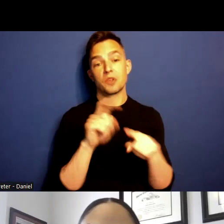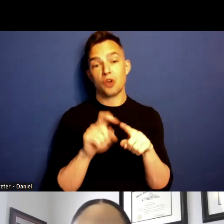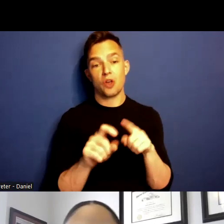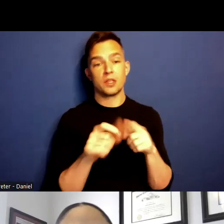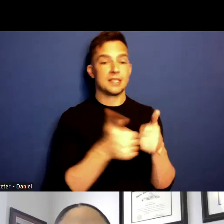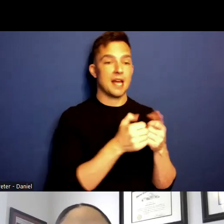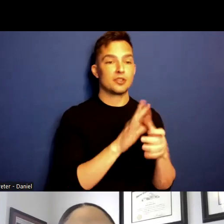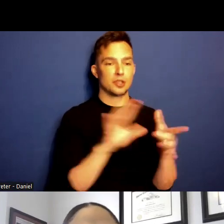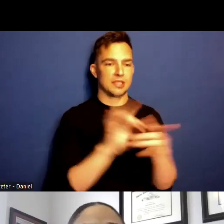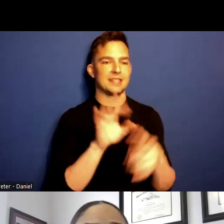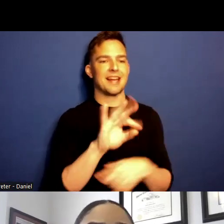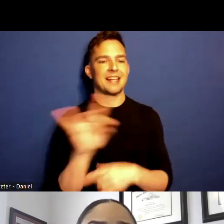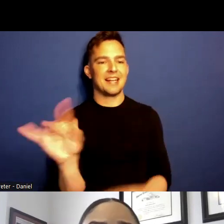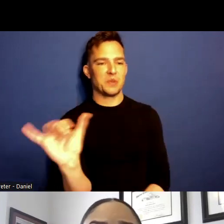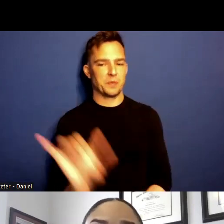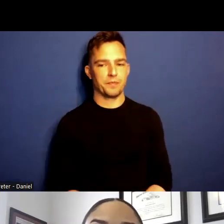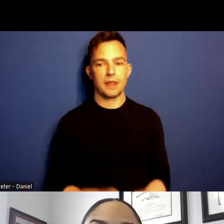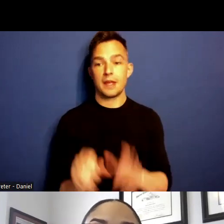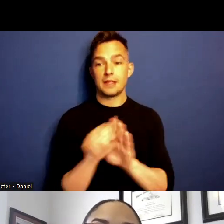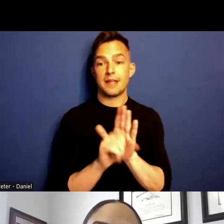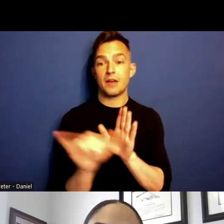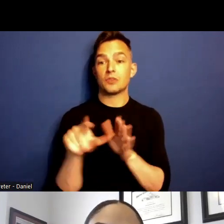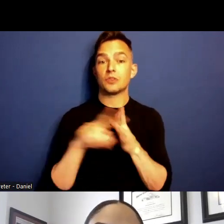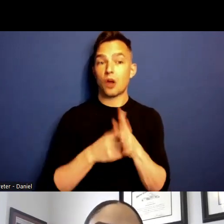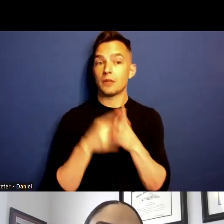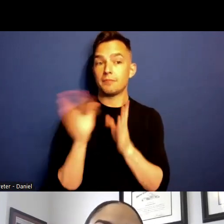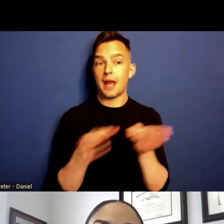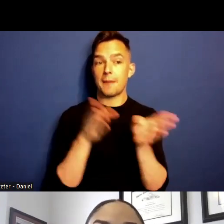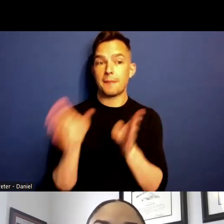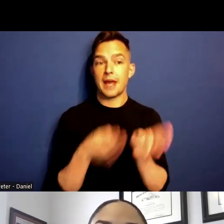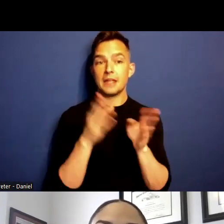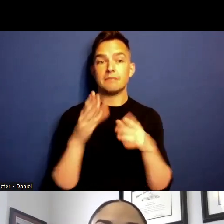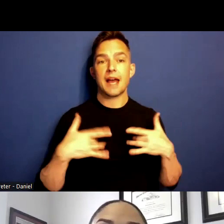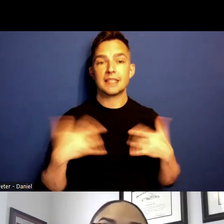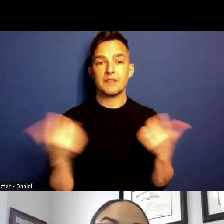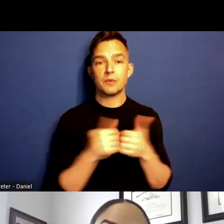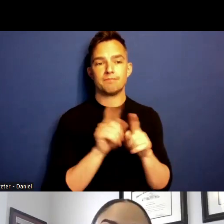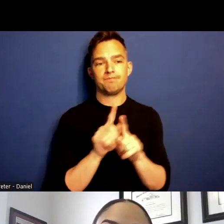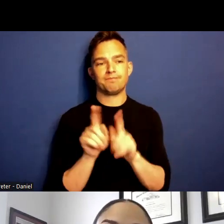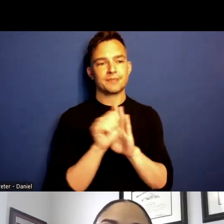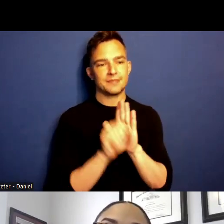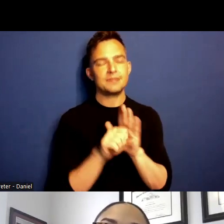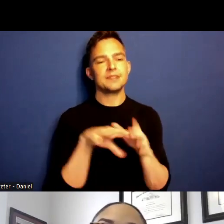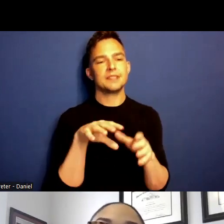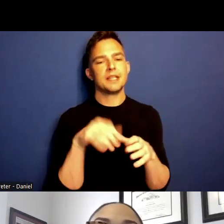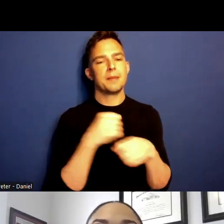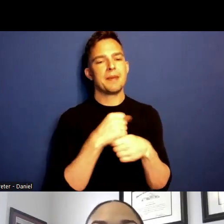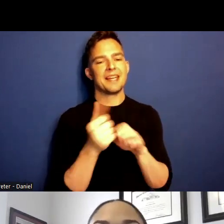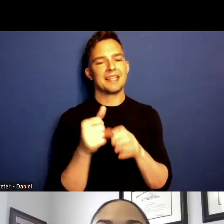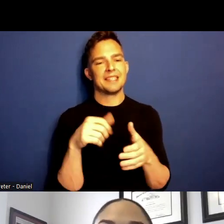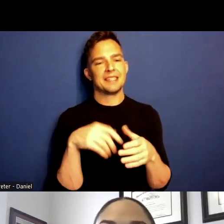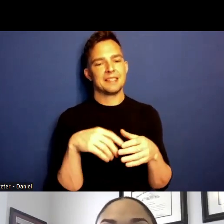to 988. States also began planning activities, with several states enacting study bills to